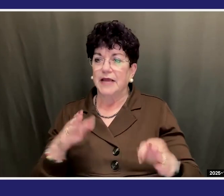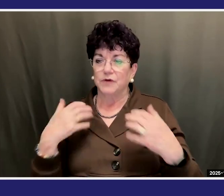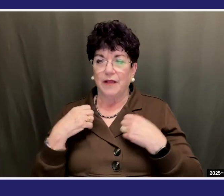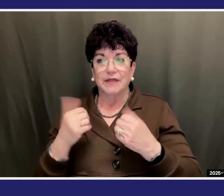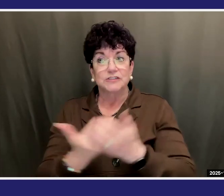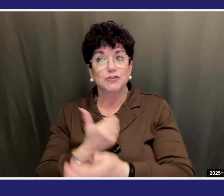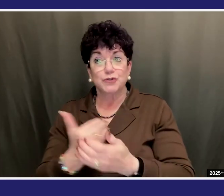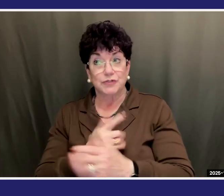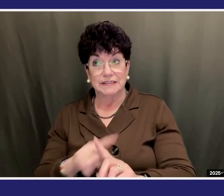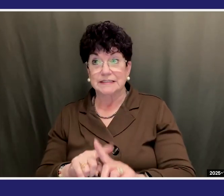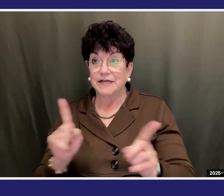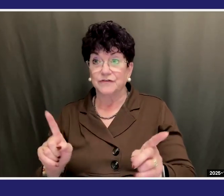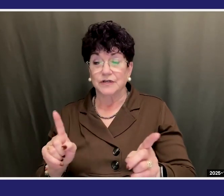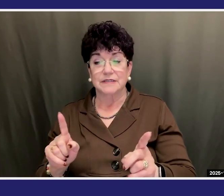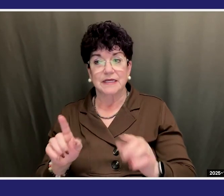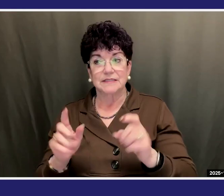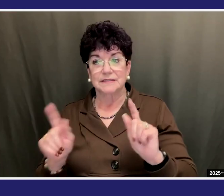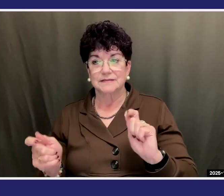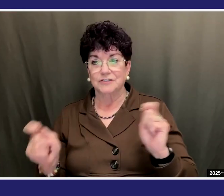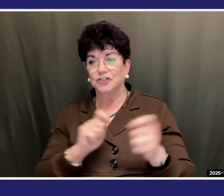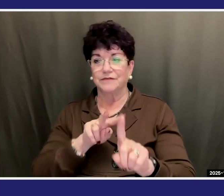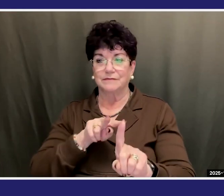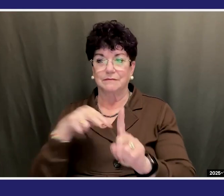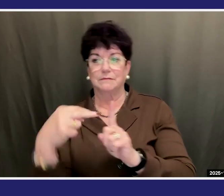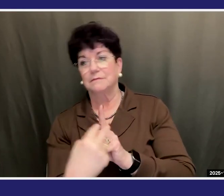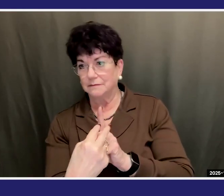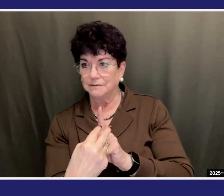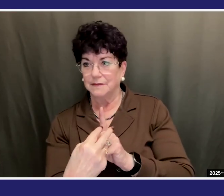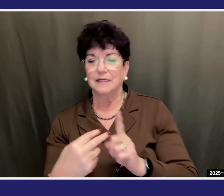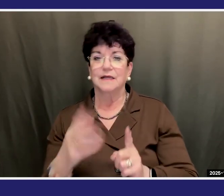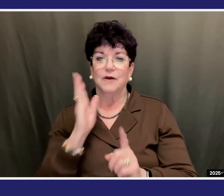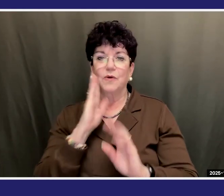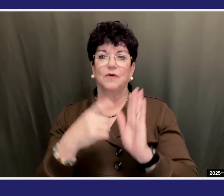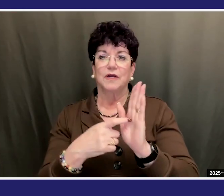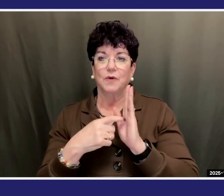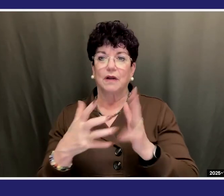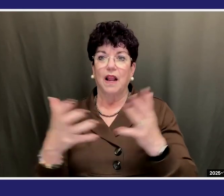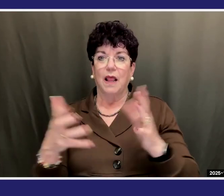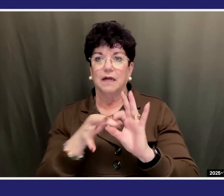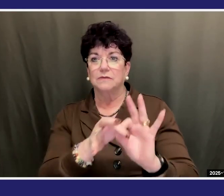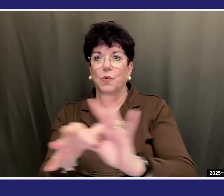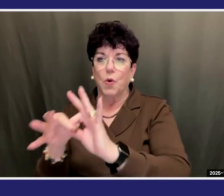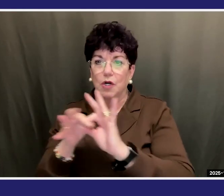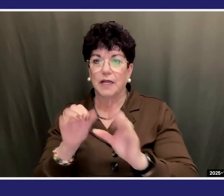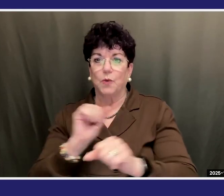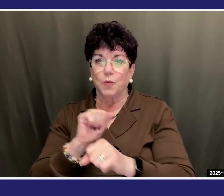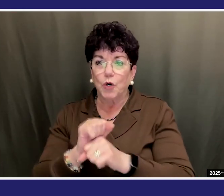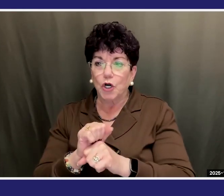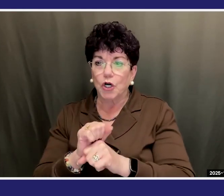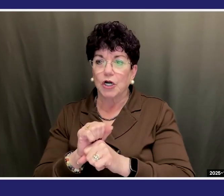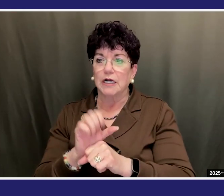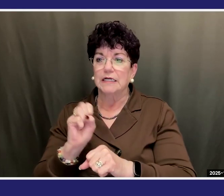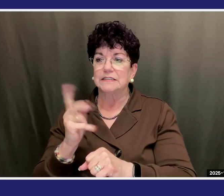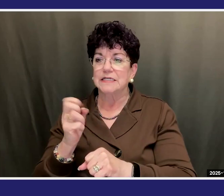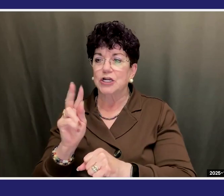new. This is different. This is a paradigm shift. And this is something that it's going to take a lot of coordinated work and synergy,